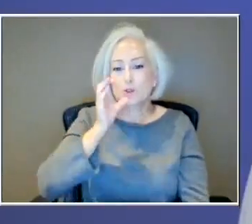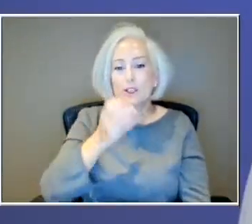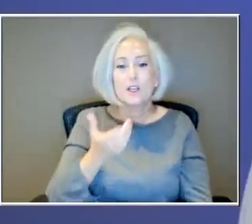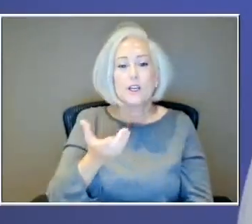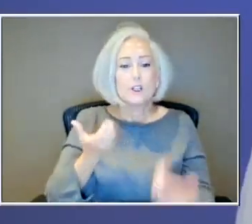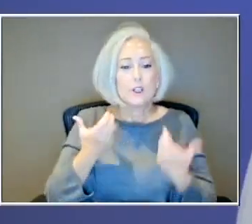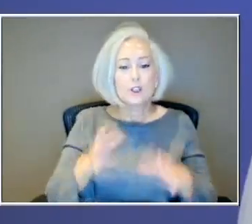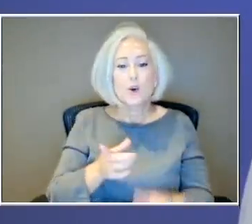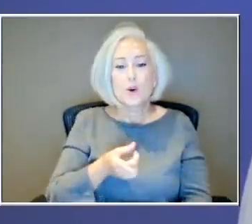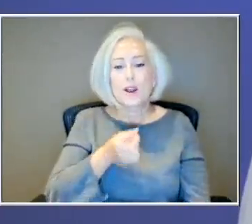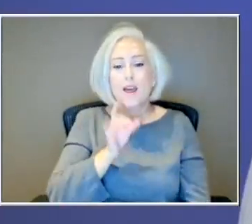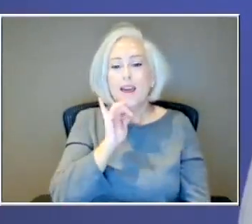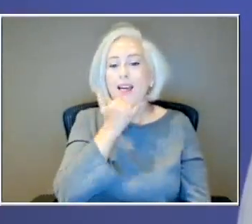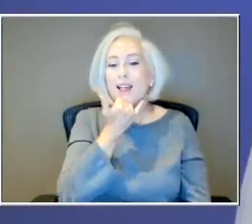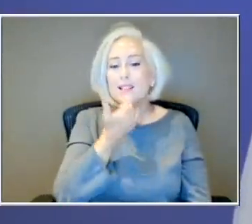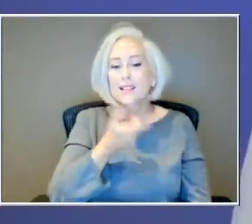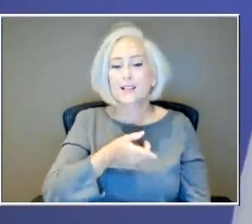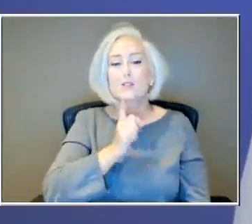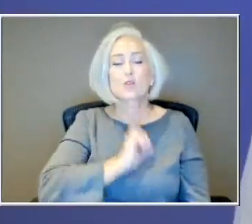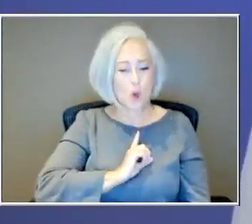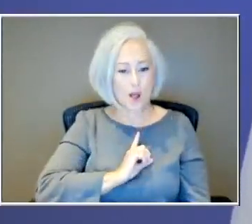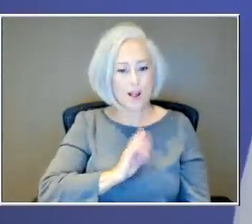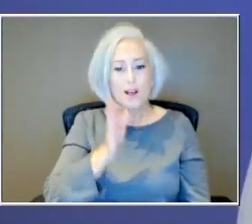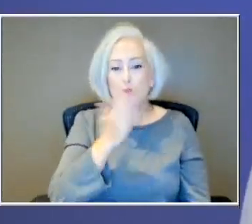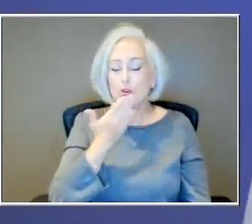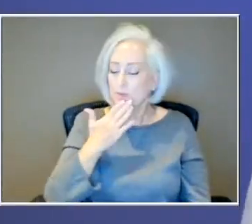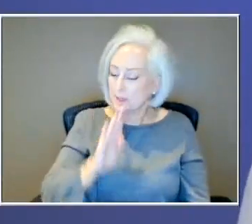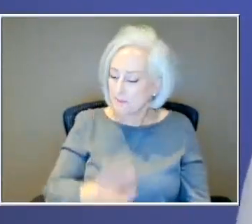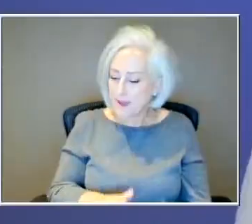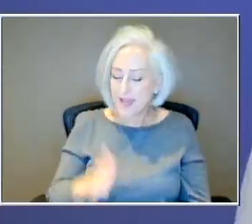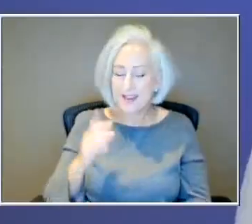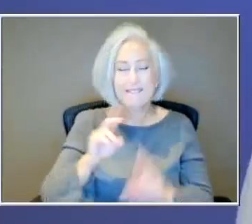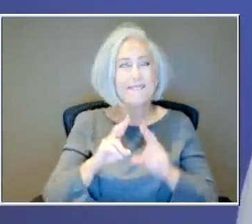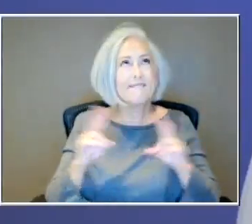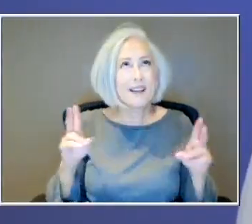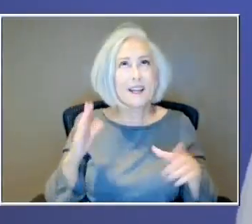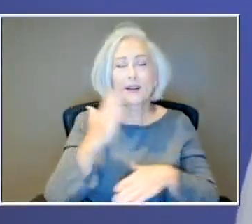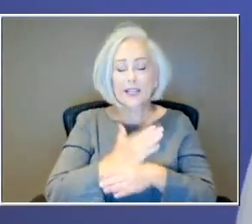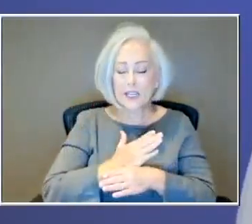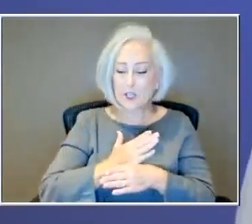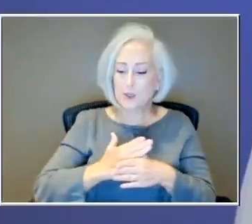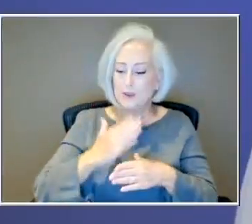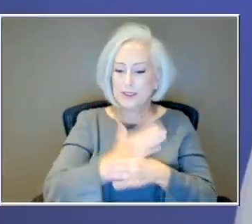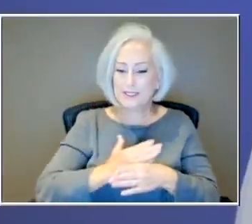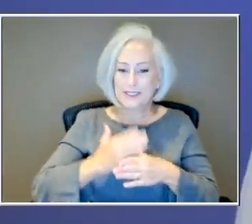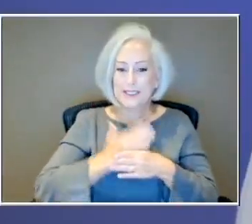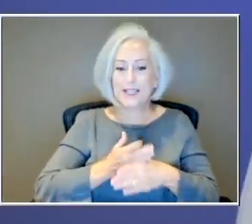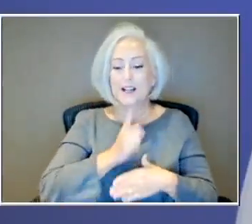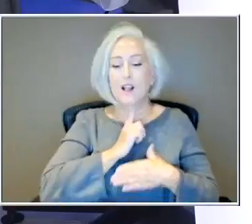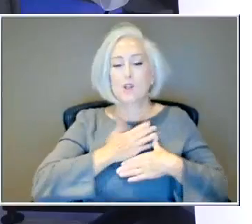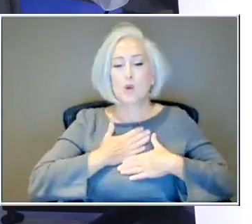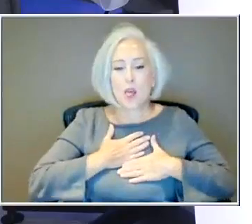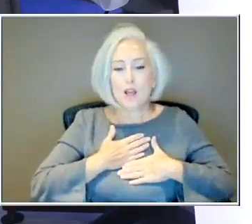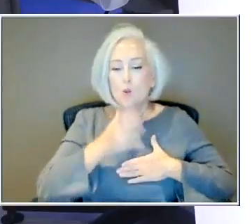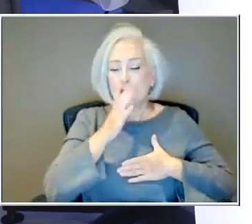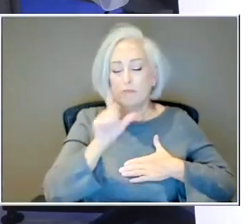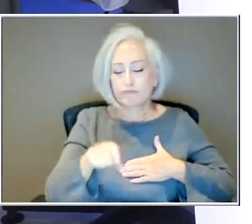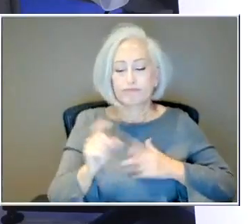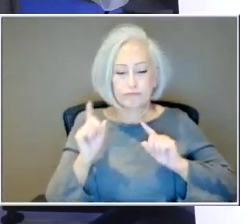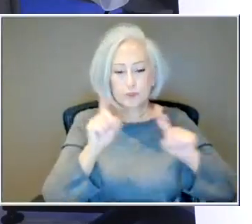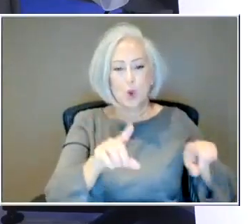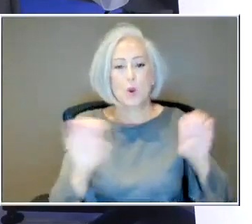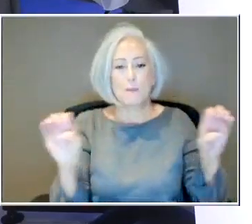That can have pretty bad effects. Very, very irritating. That's probably going to be a trip to the emergency room. Yeah. Then you got to see this